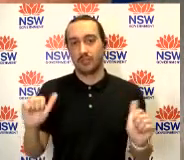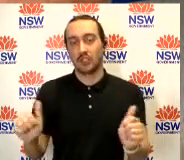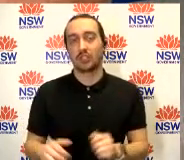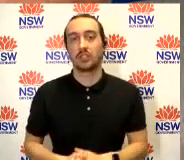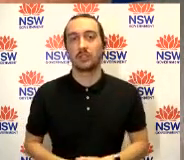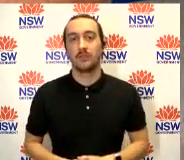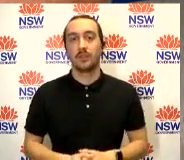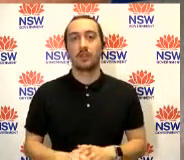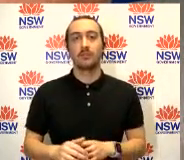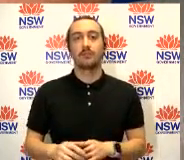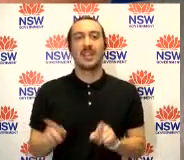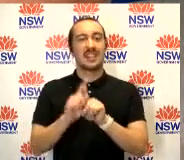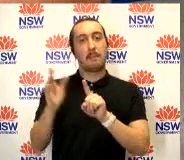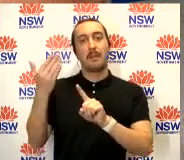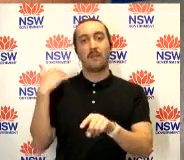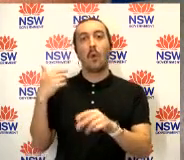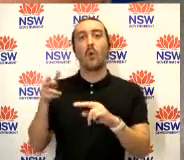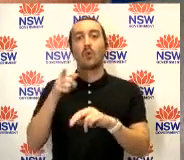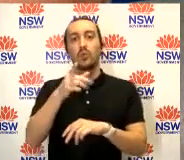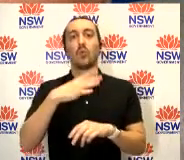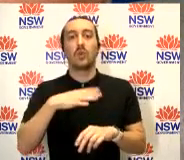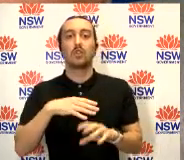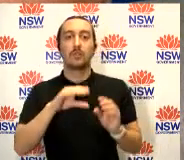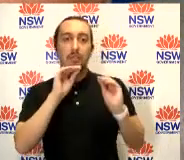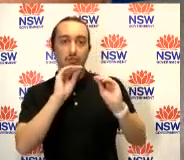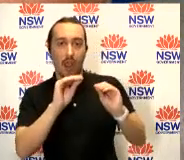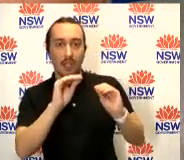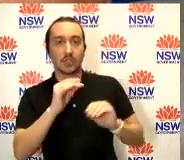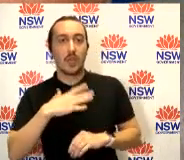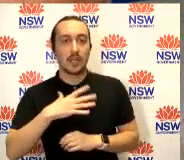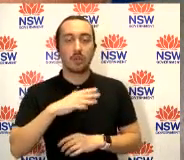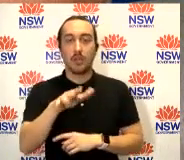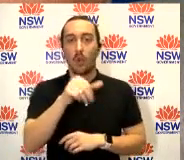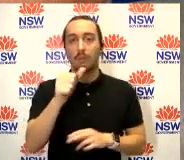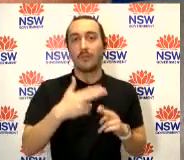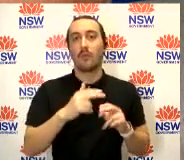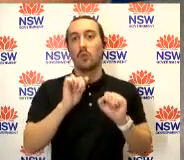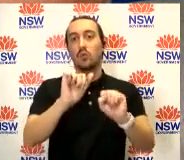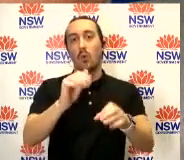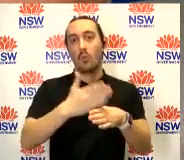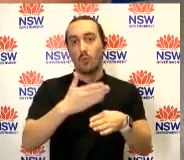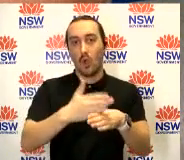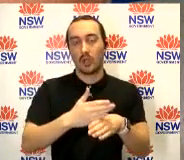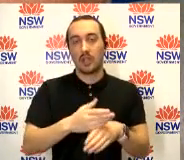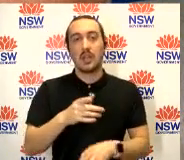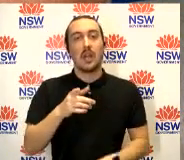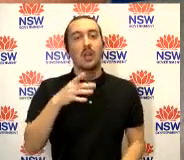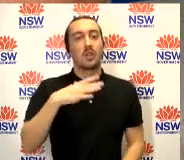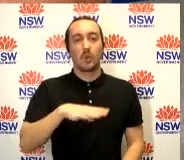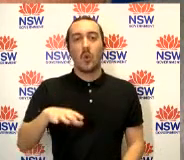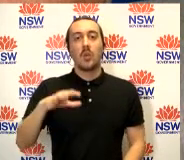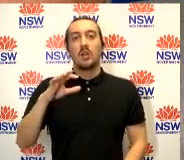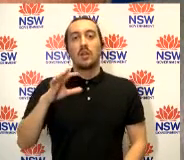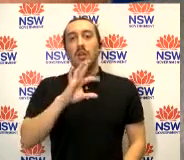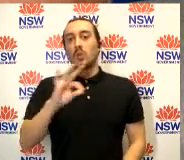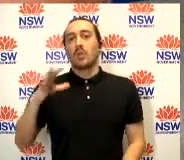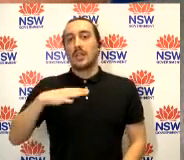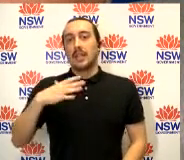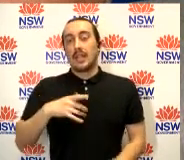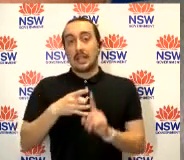So you don't need a specific high-risk work license to just install roof rails, although if you were using a